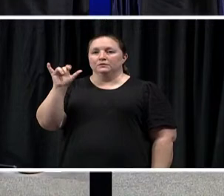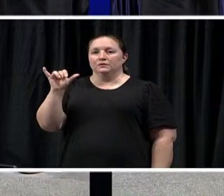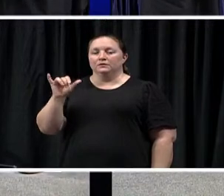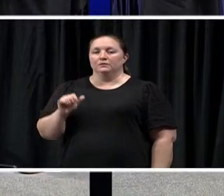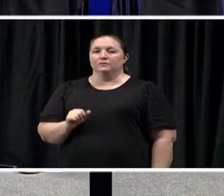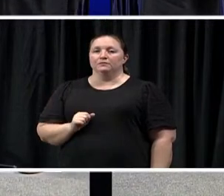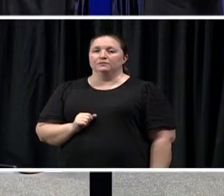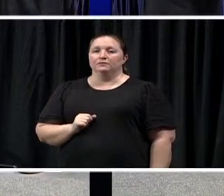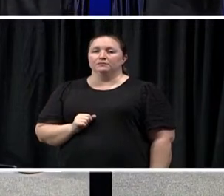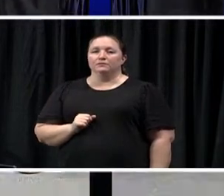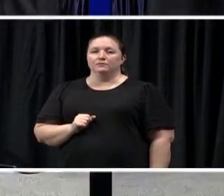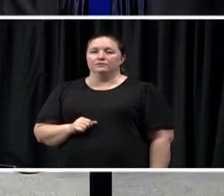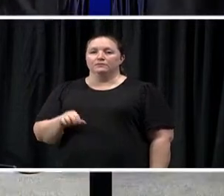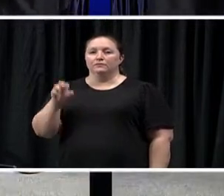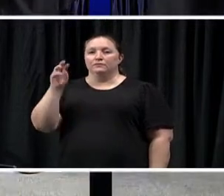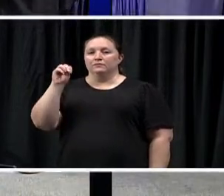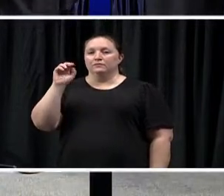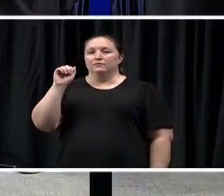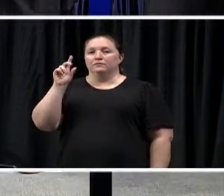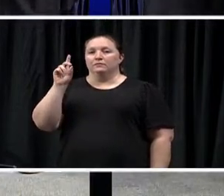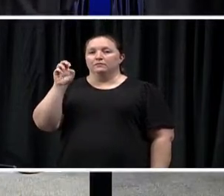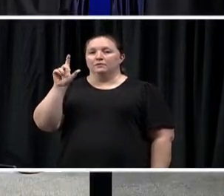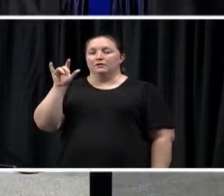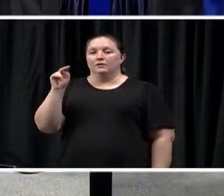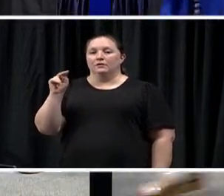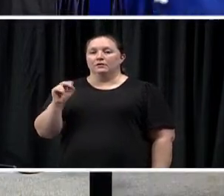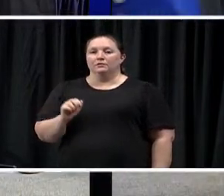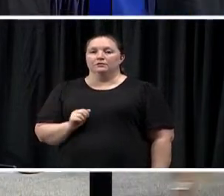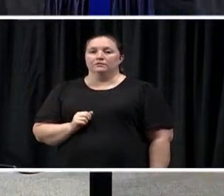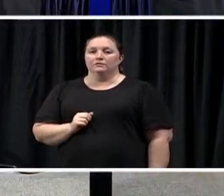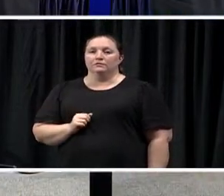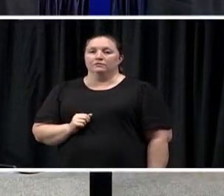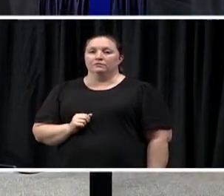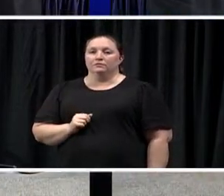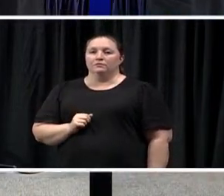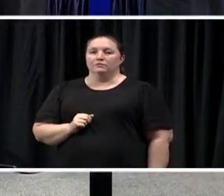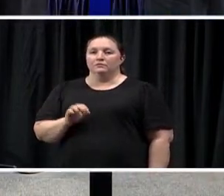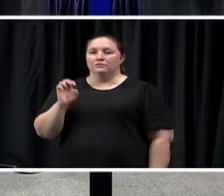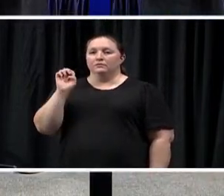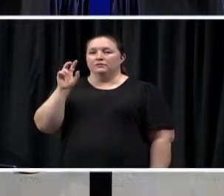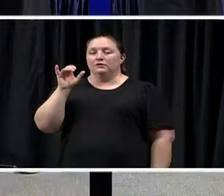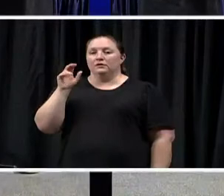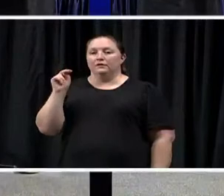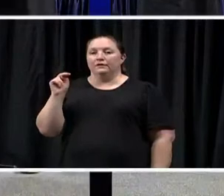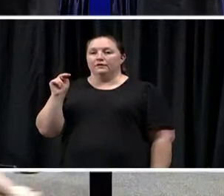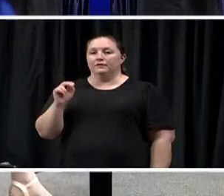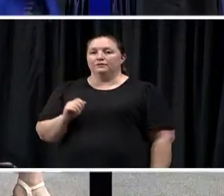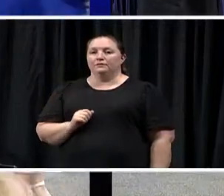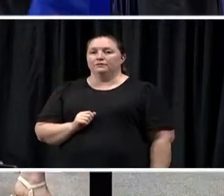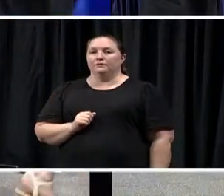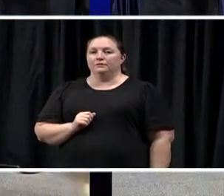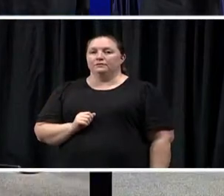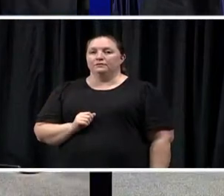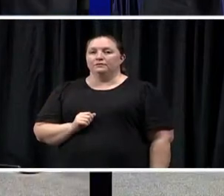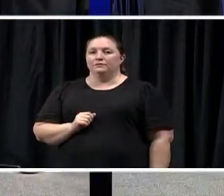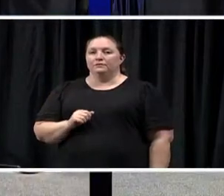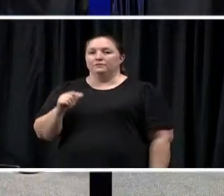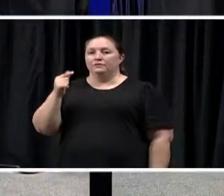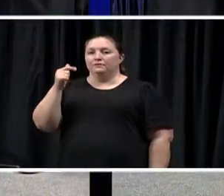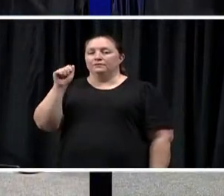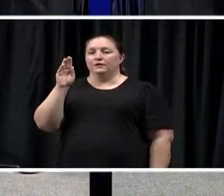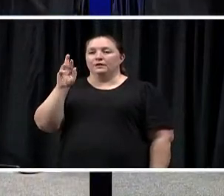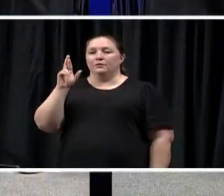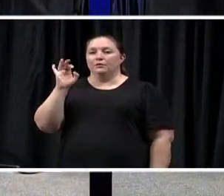Doolin. Madeline Lee Deep. Evan Nath Dougal.